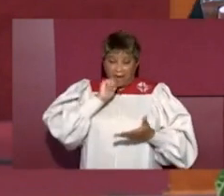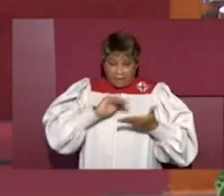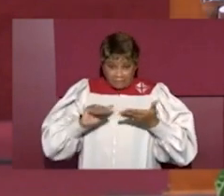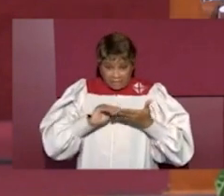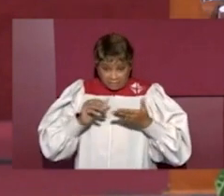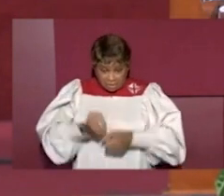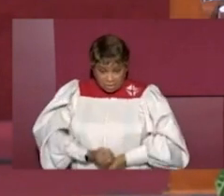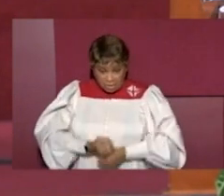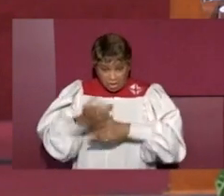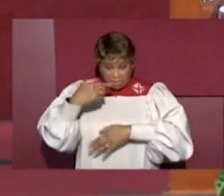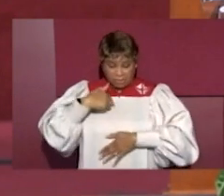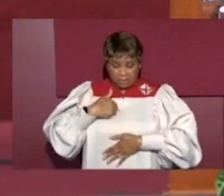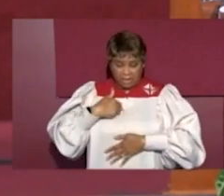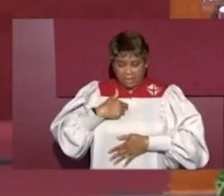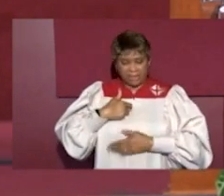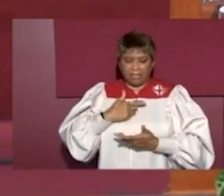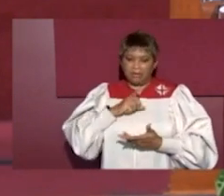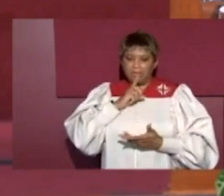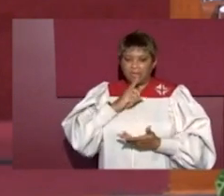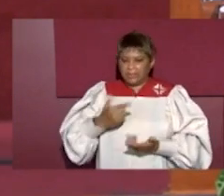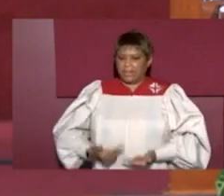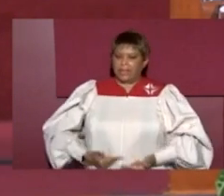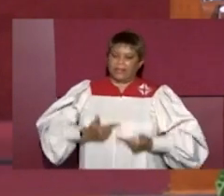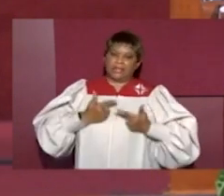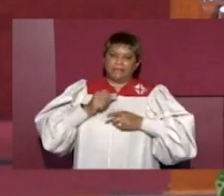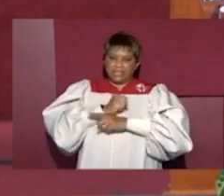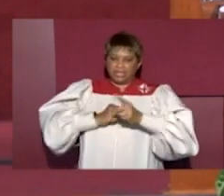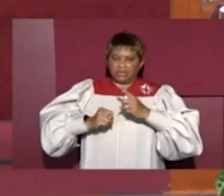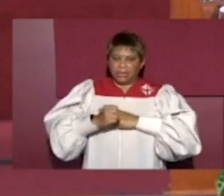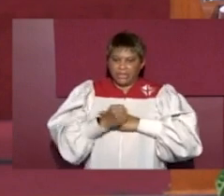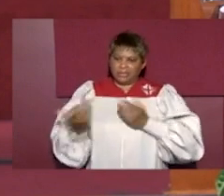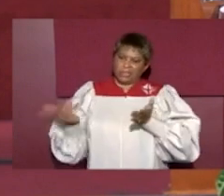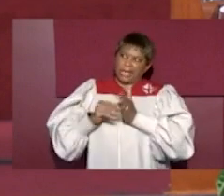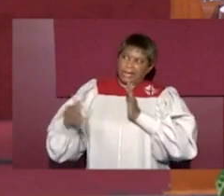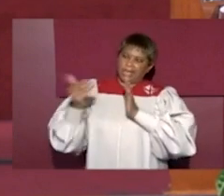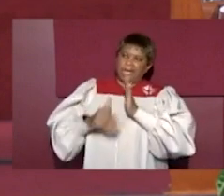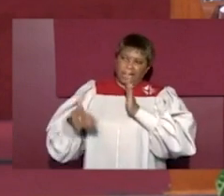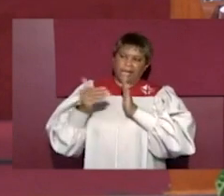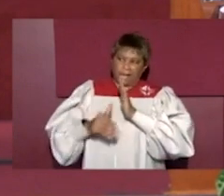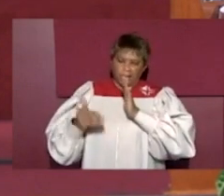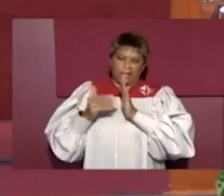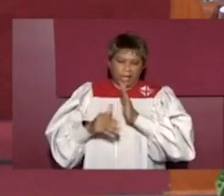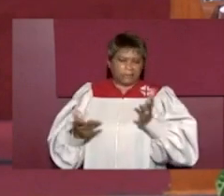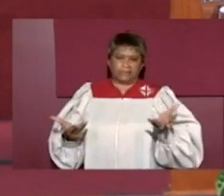Unforgiveness can cause me to relive the same things over and over and over again.